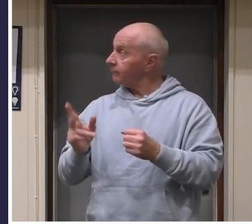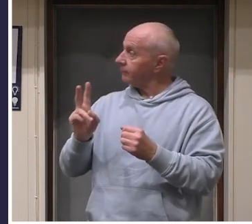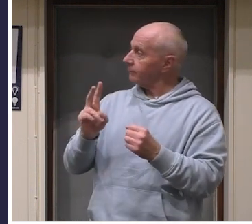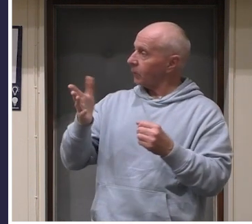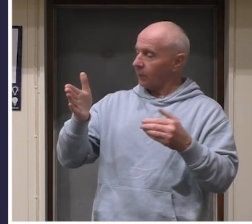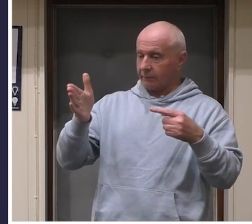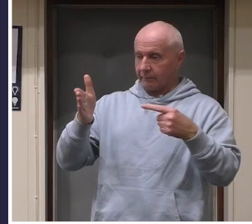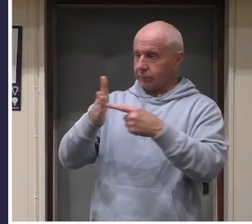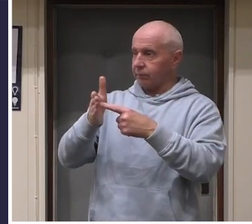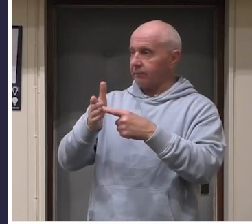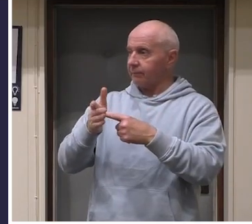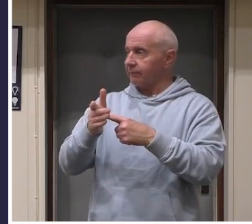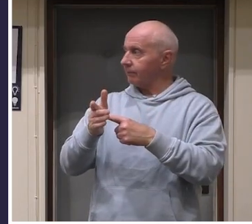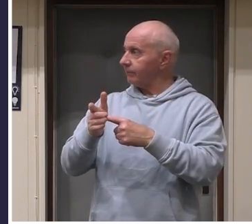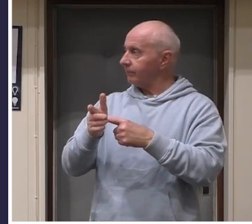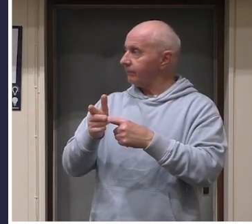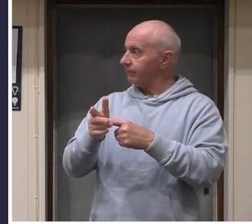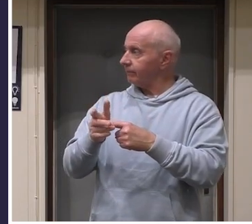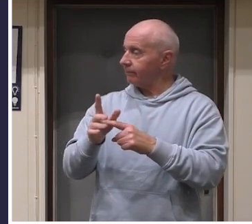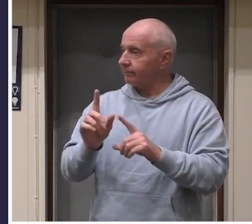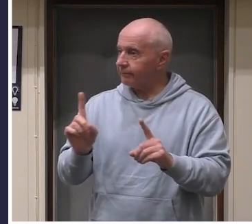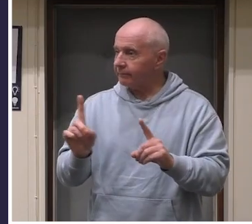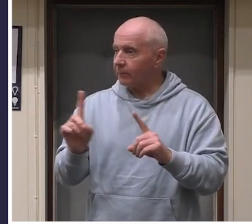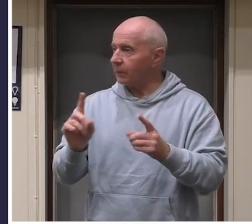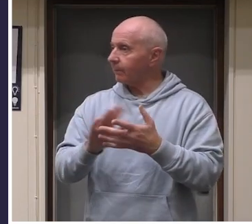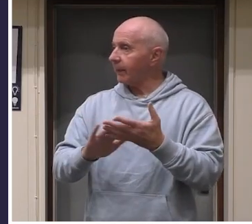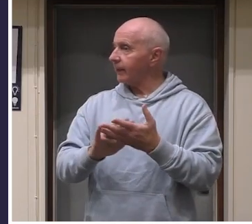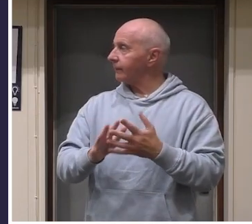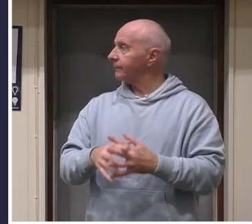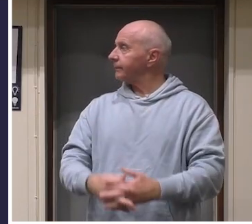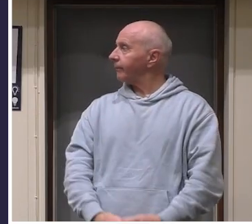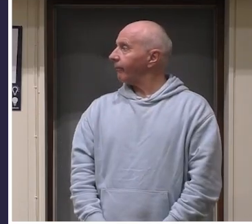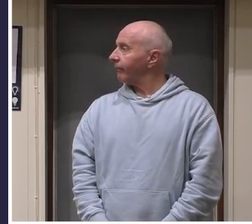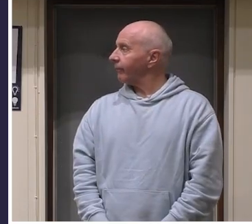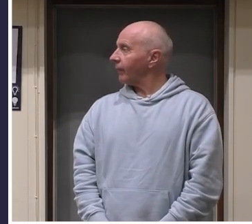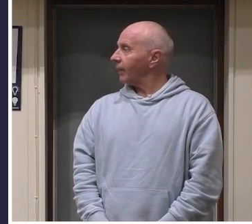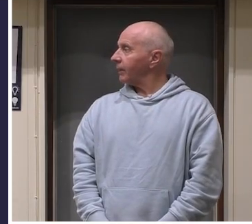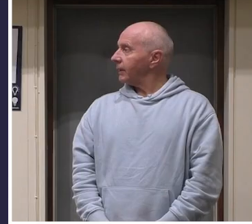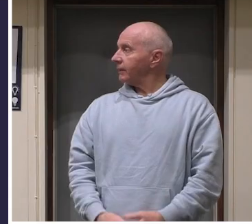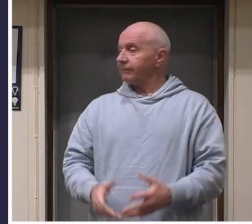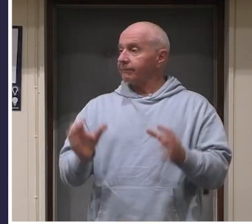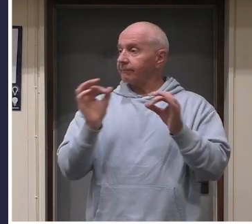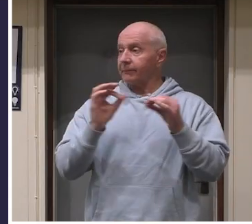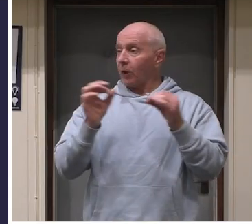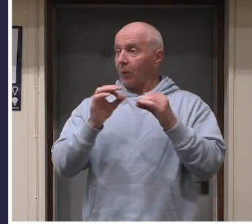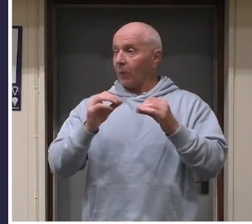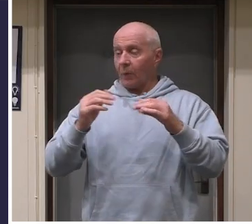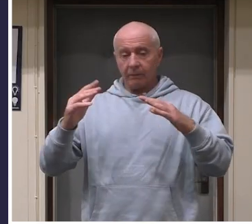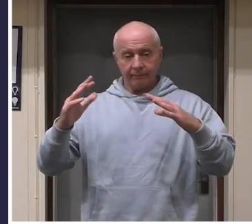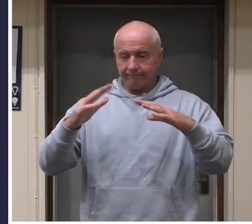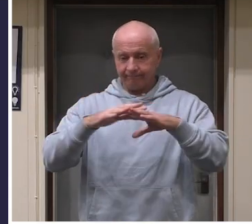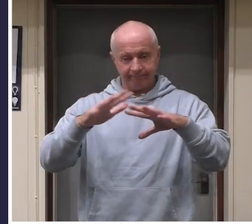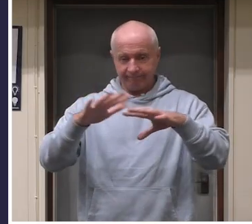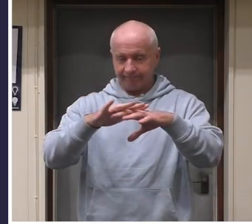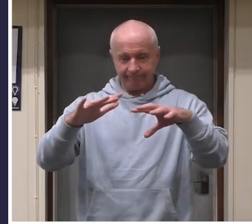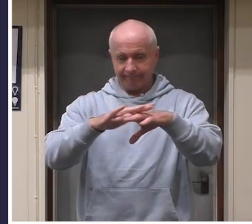screen. What does that tell you? That tells us that there was no interaction happening between electrons that